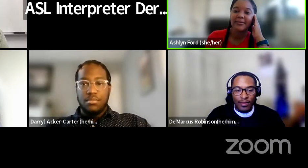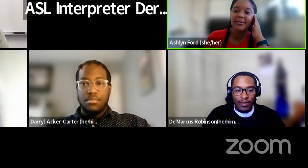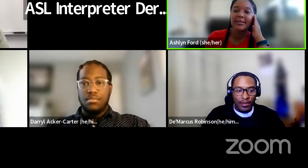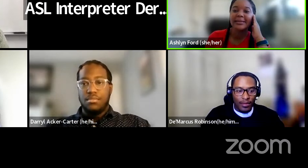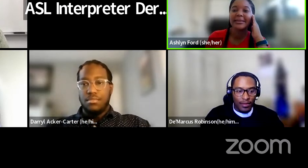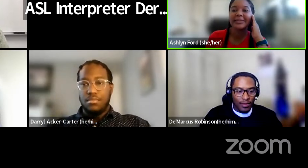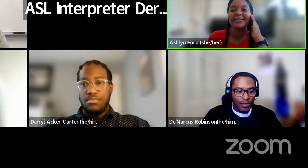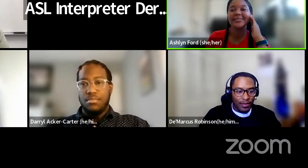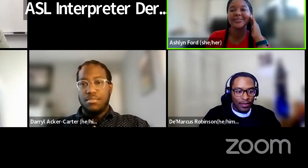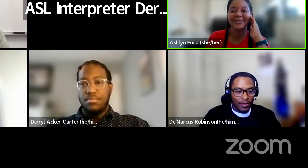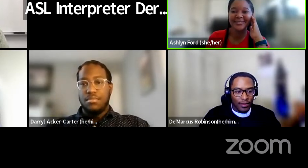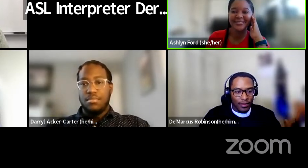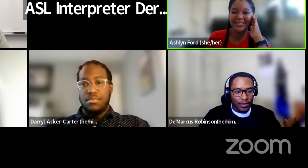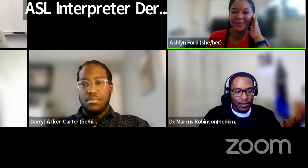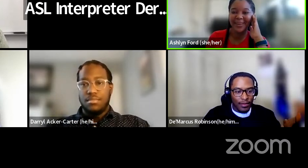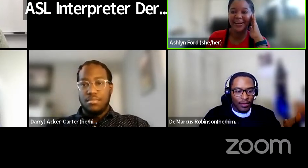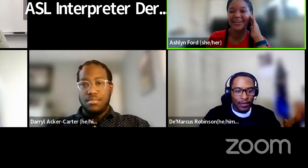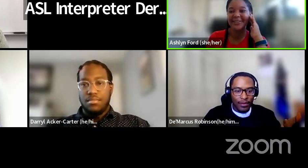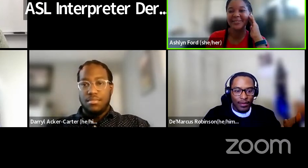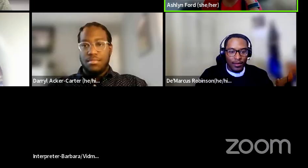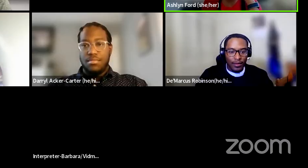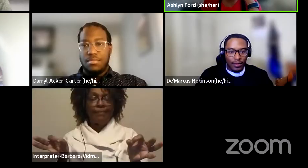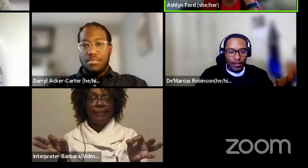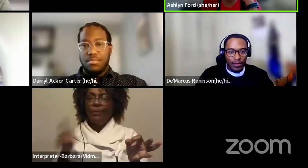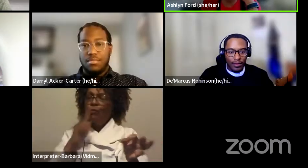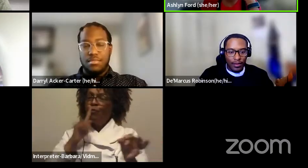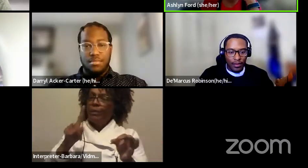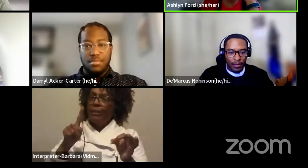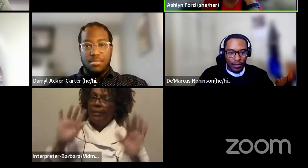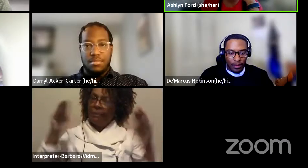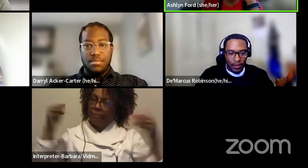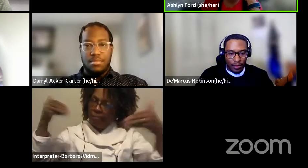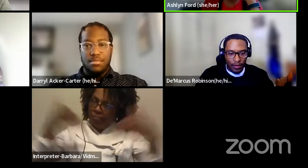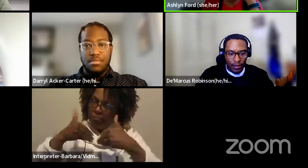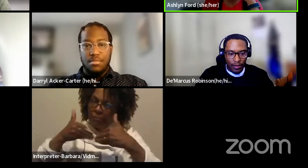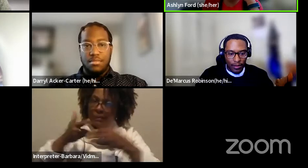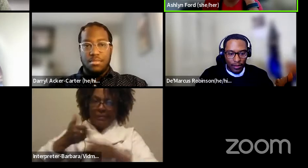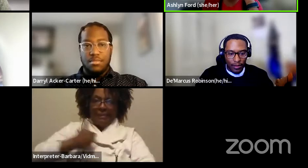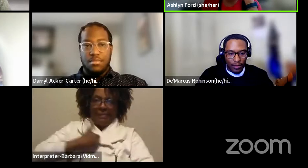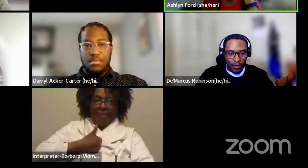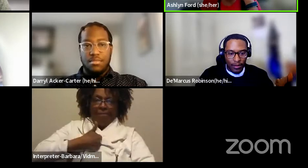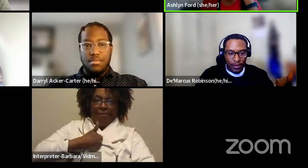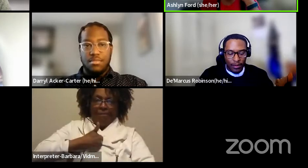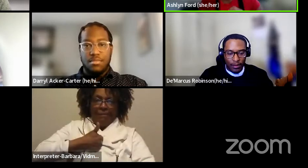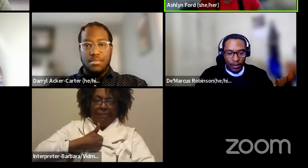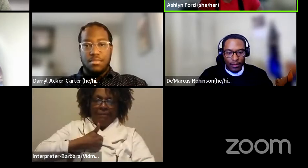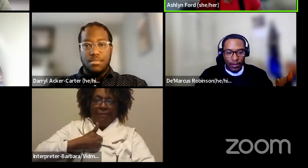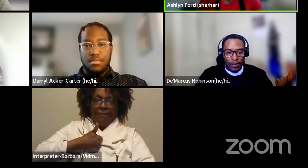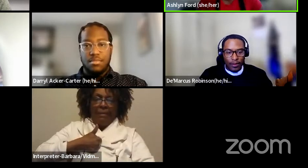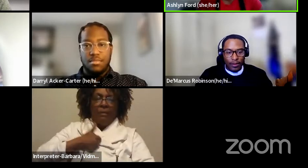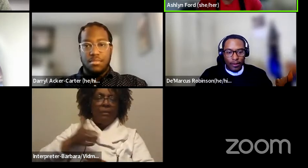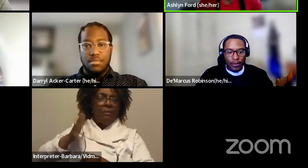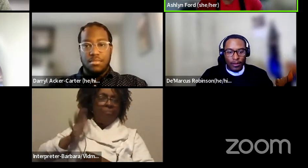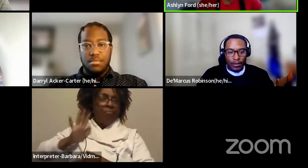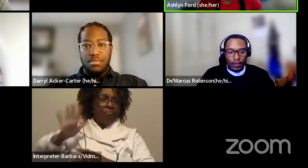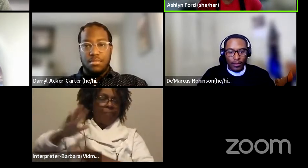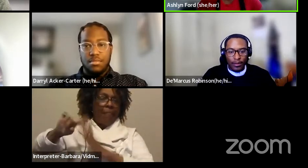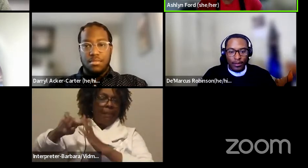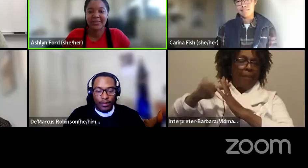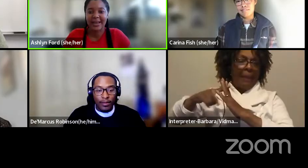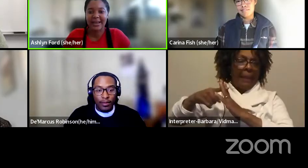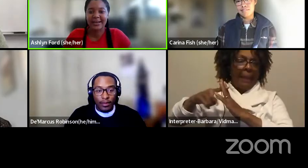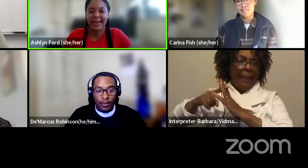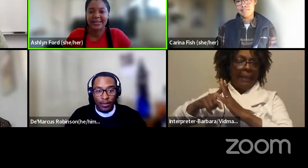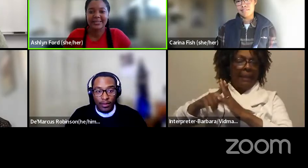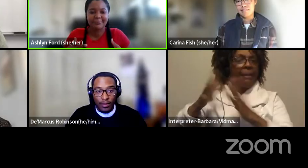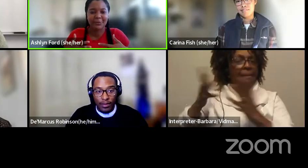I definitely took self-care seriously from the beginning, just to make